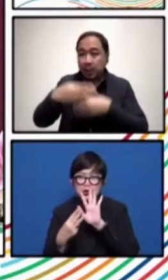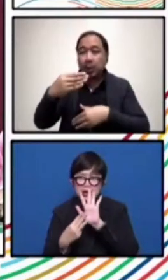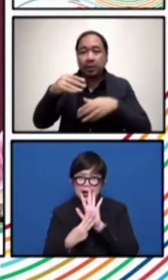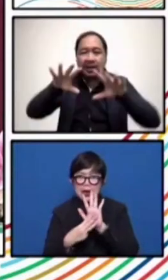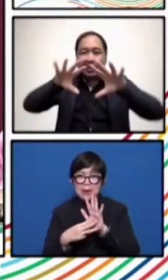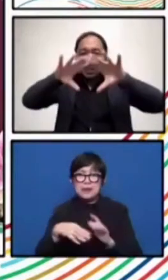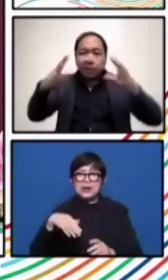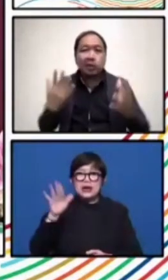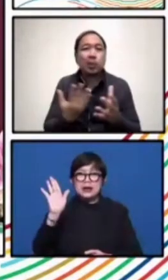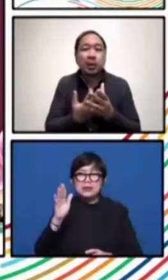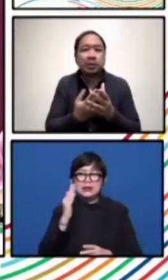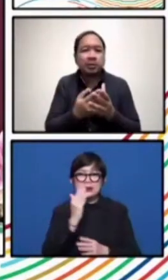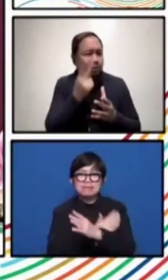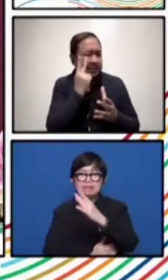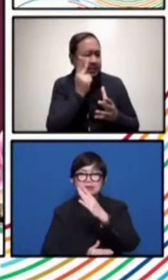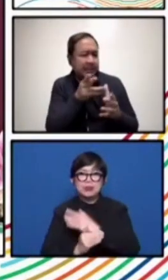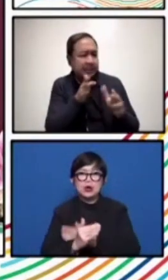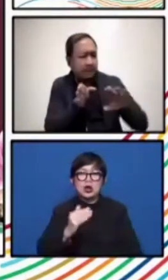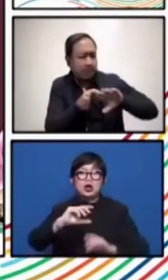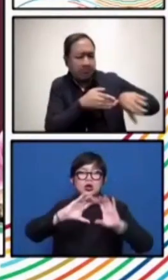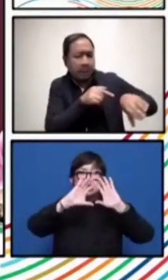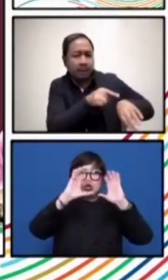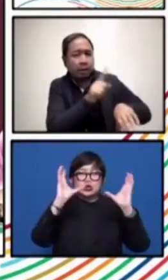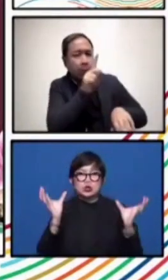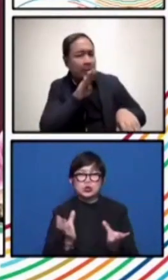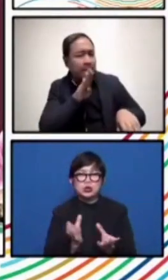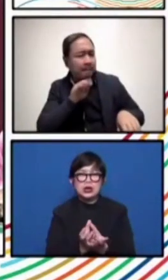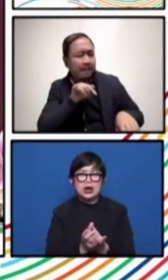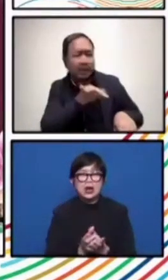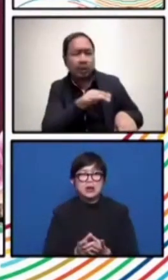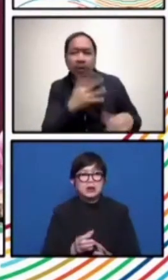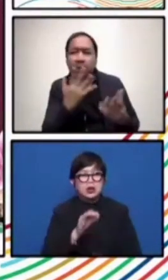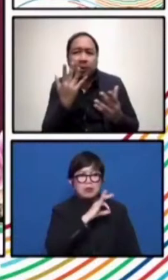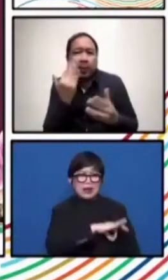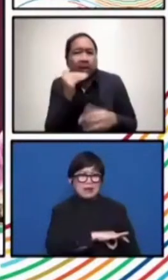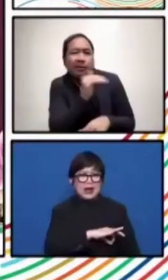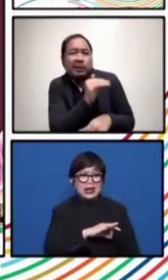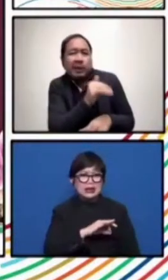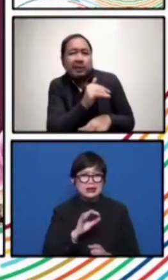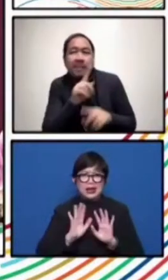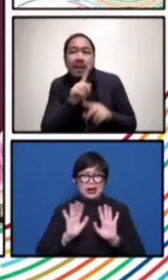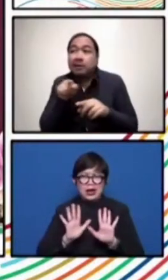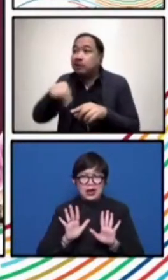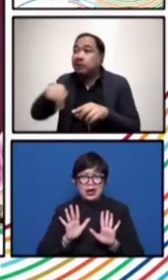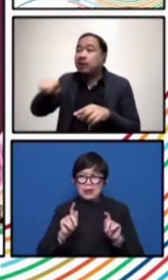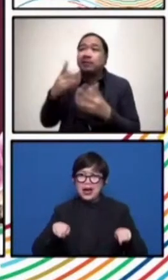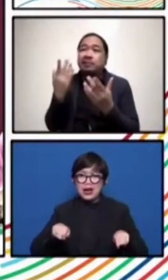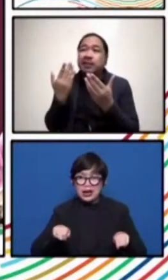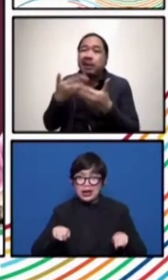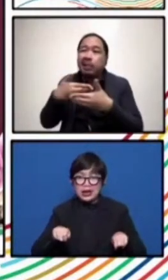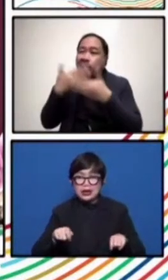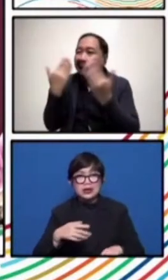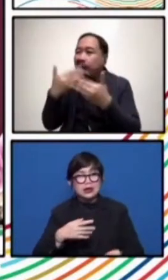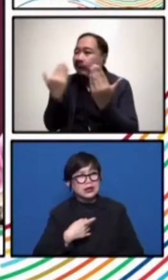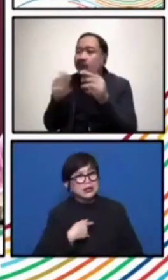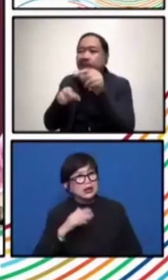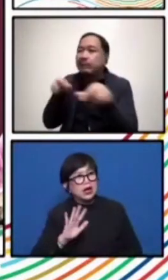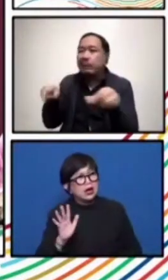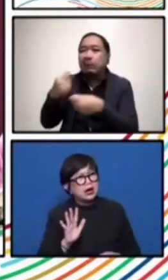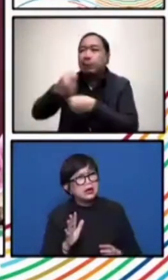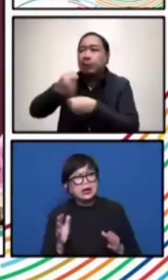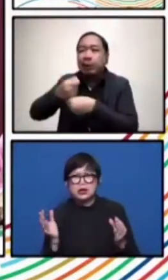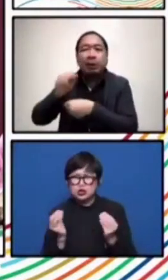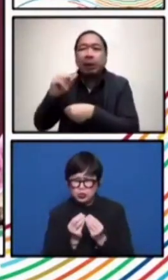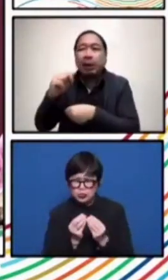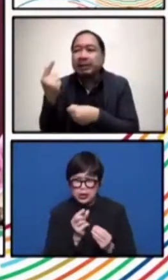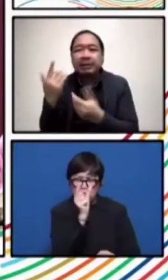tapping into that pool and and when on one side we're stressing that you know we don't have adequate number of people to